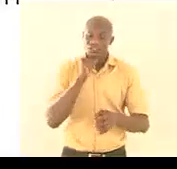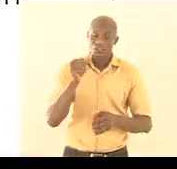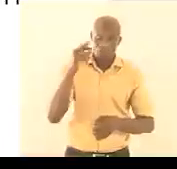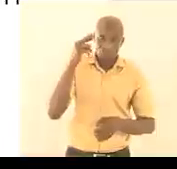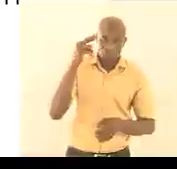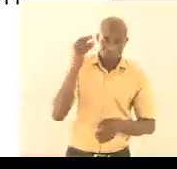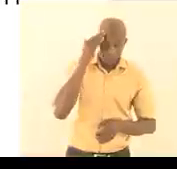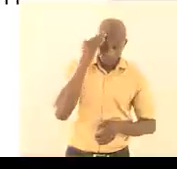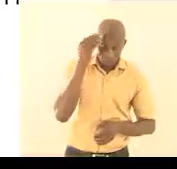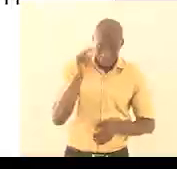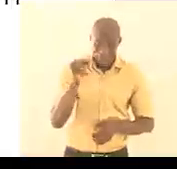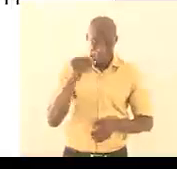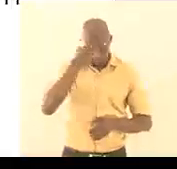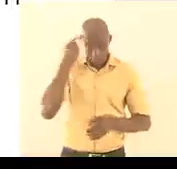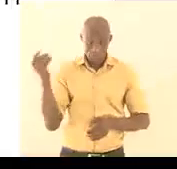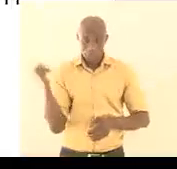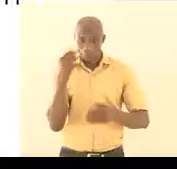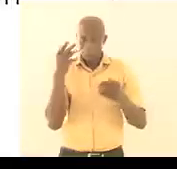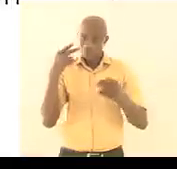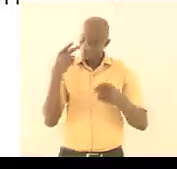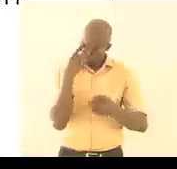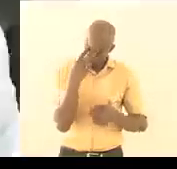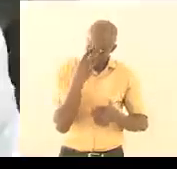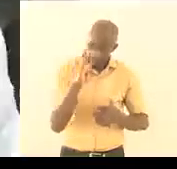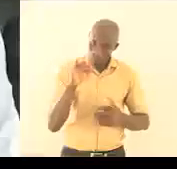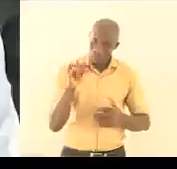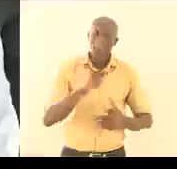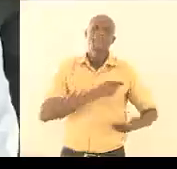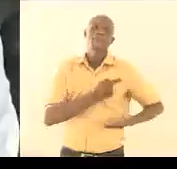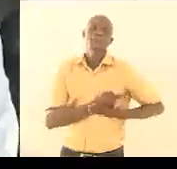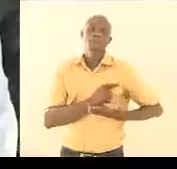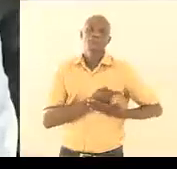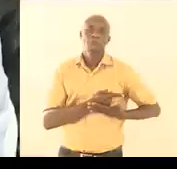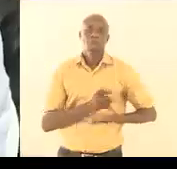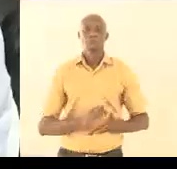is that they were blinded by their guilt.